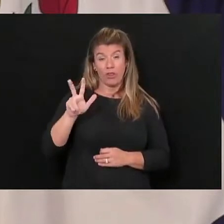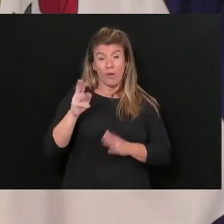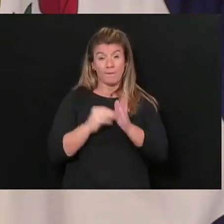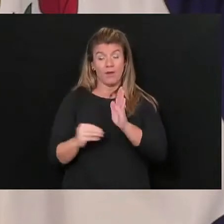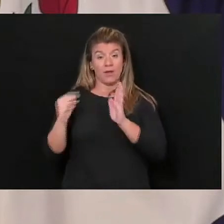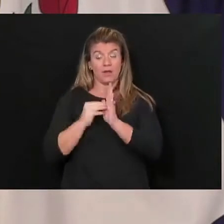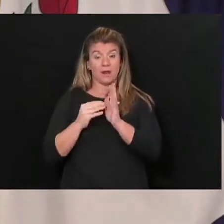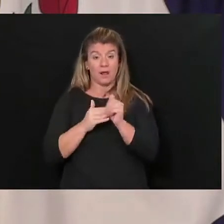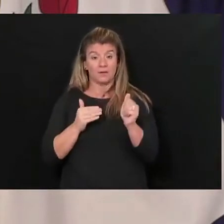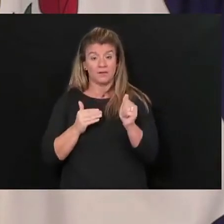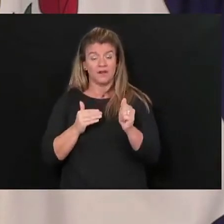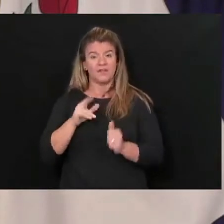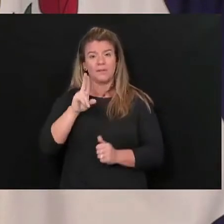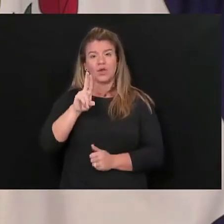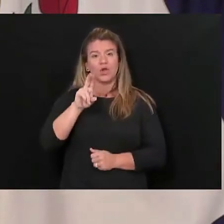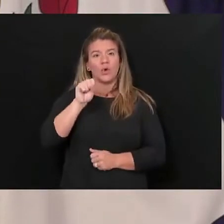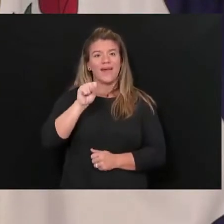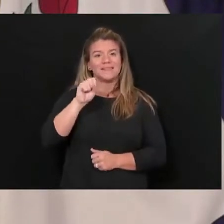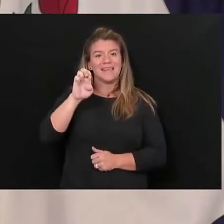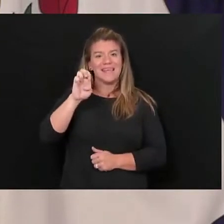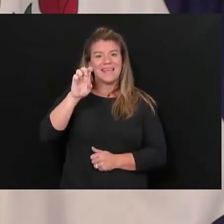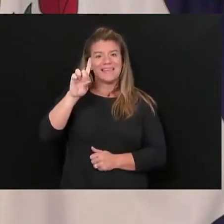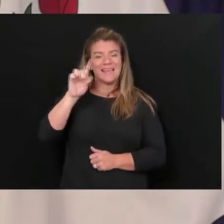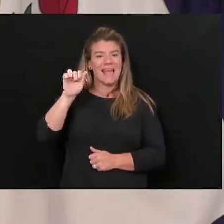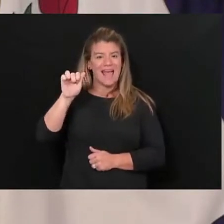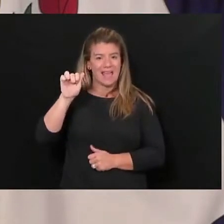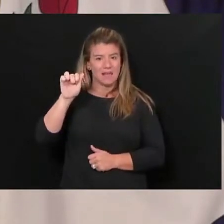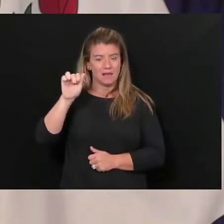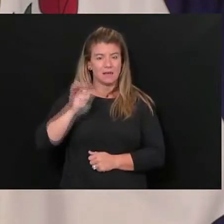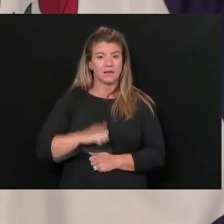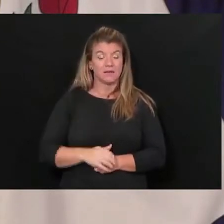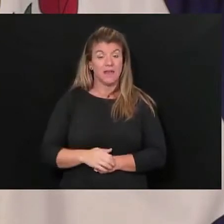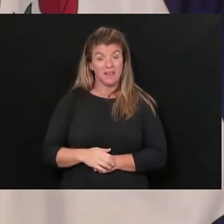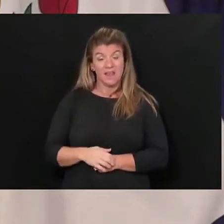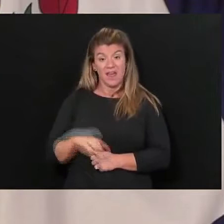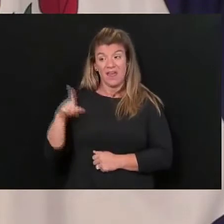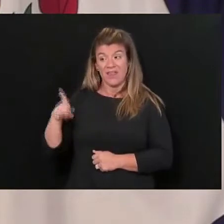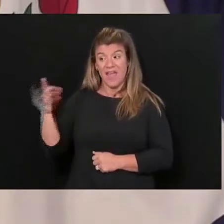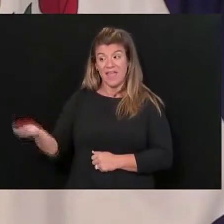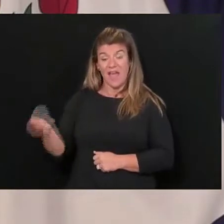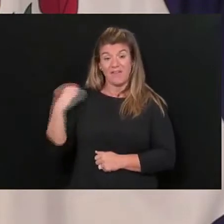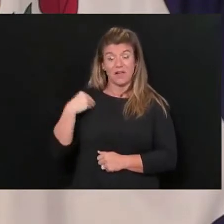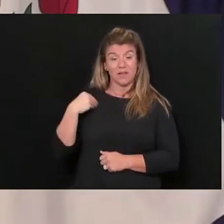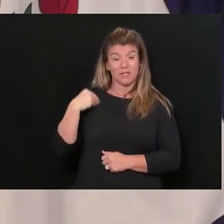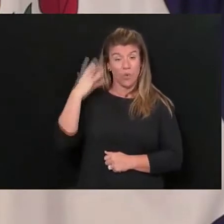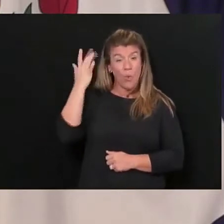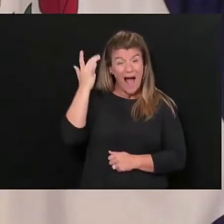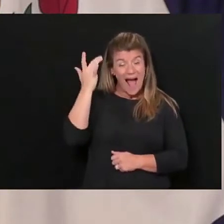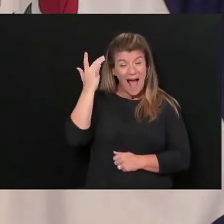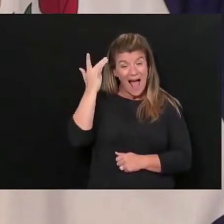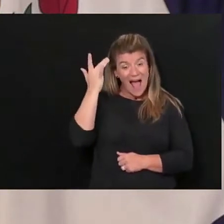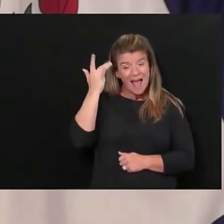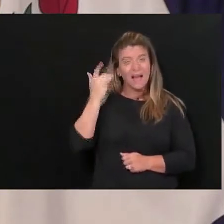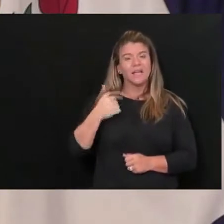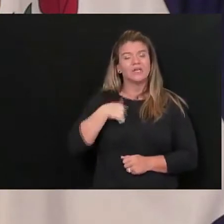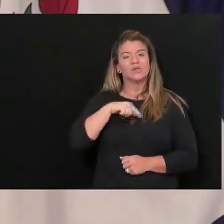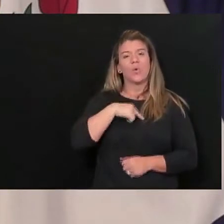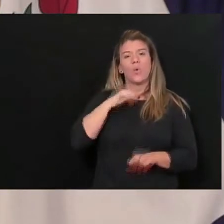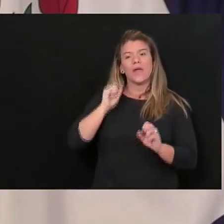from the US EDA. And they gave that for us to be able to give